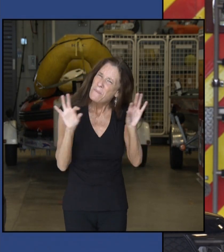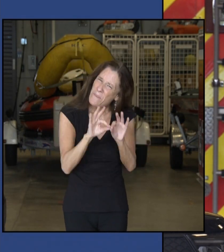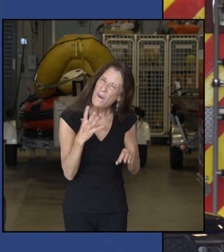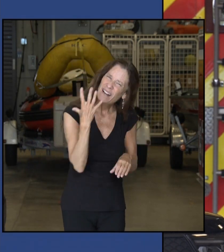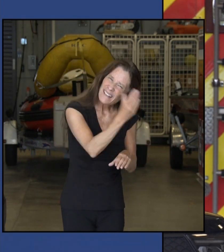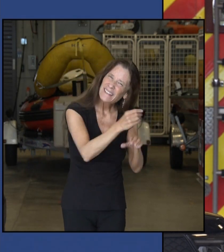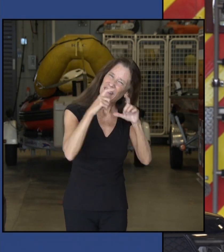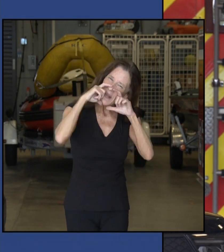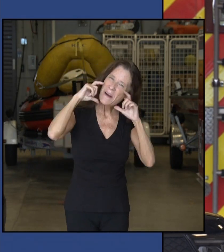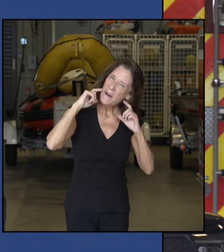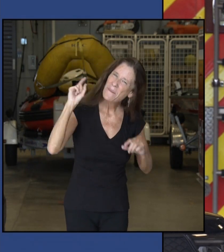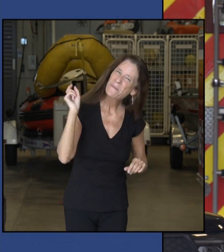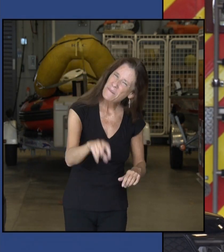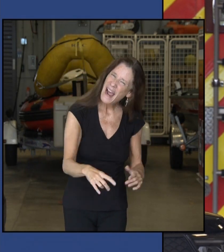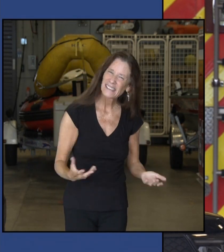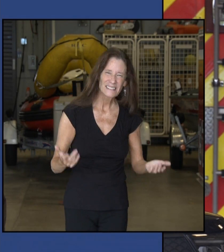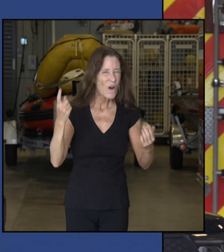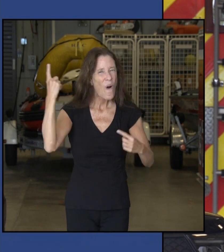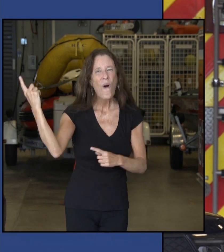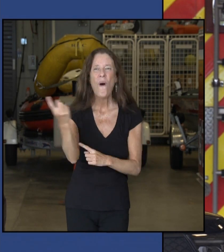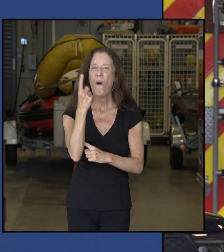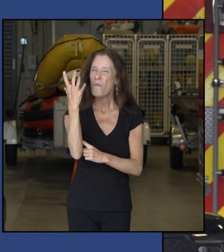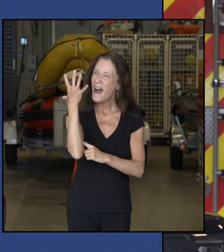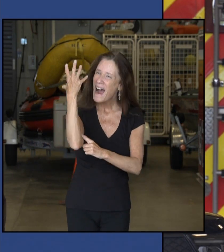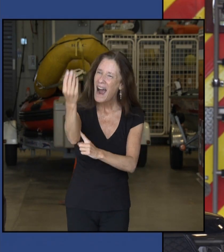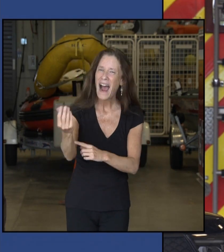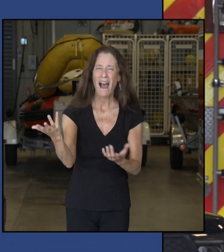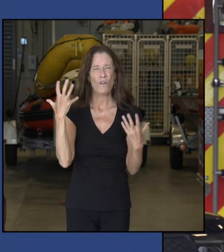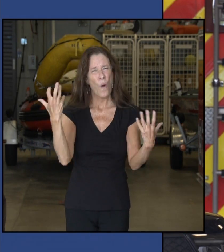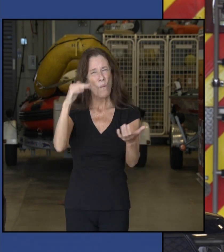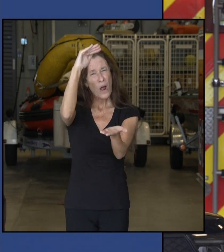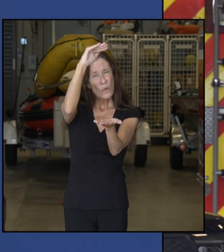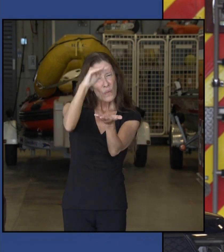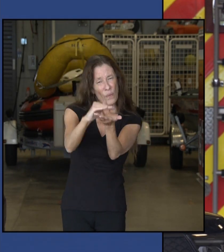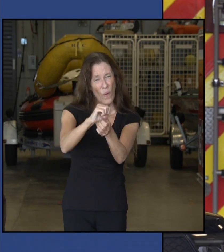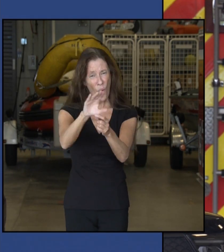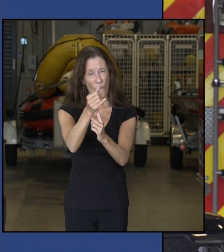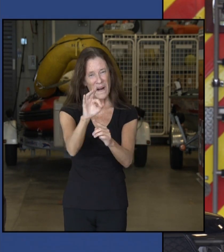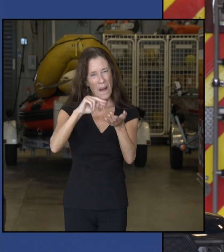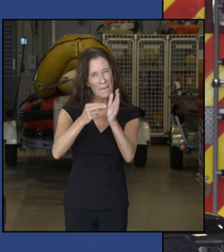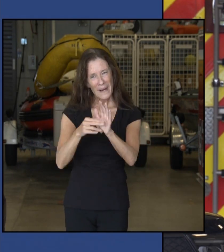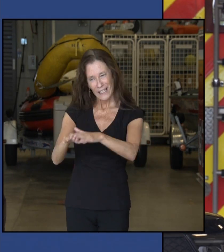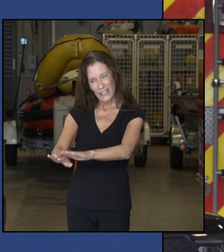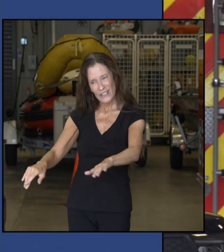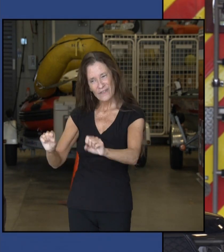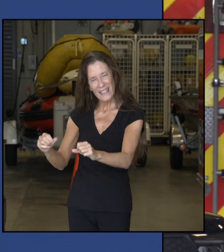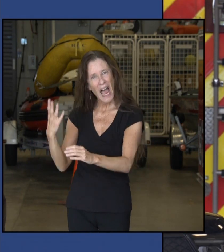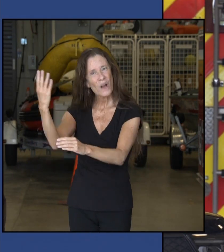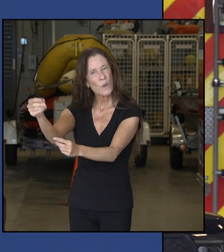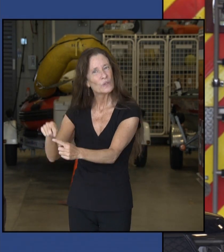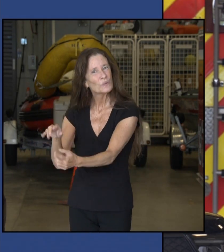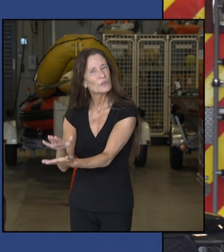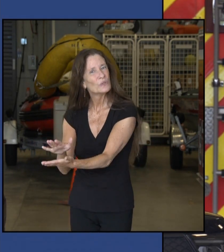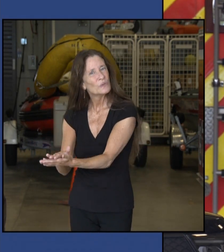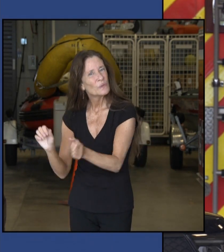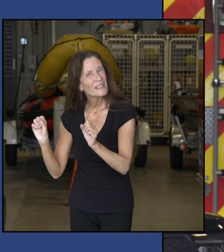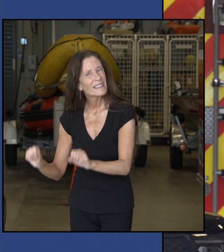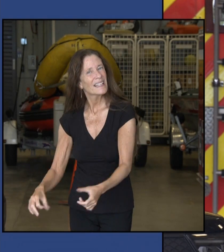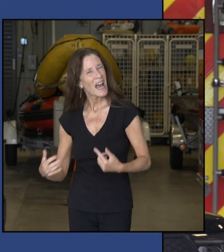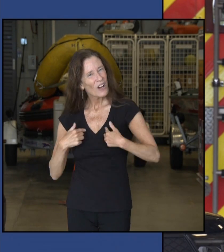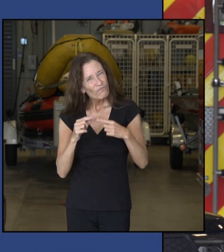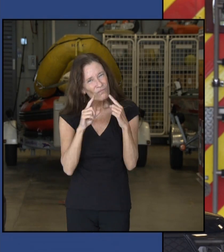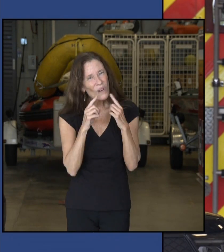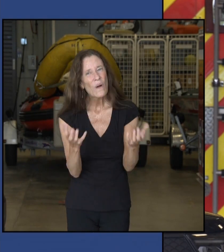and Pennsylvania school children want to be at school. But our actions collectively as a community